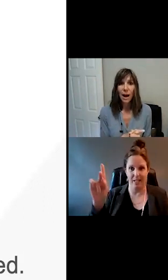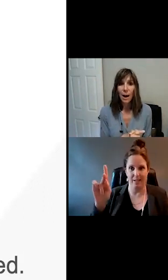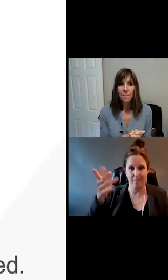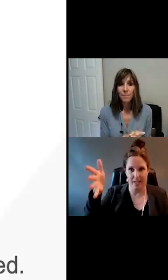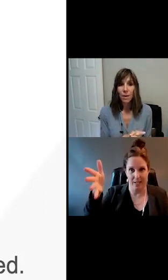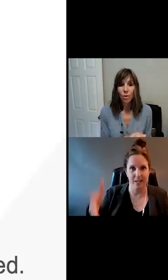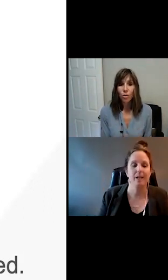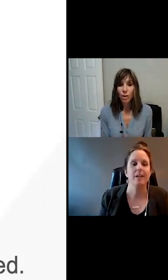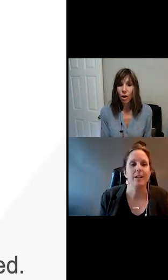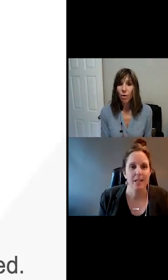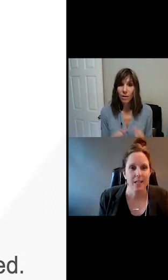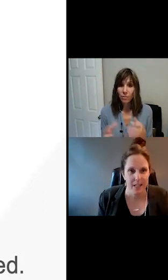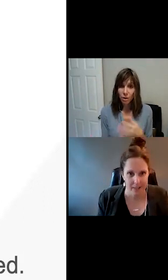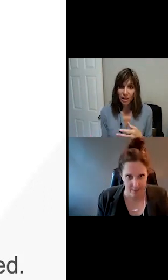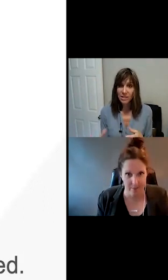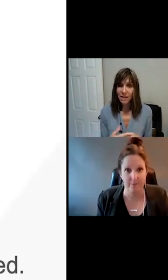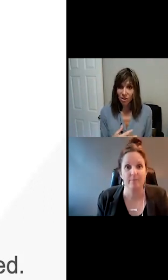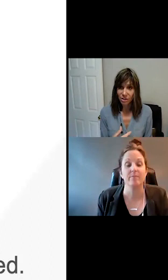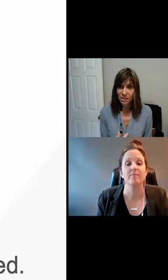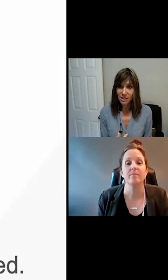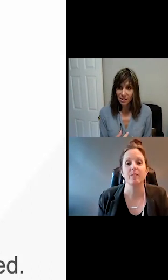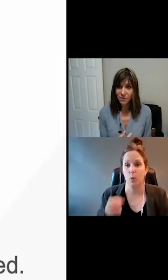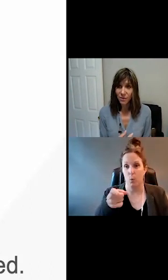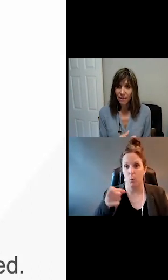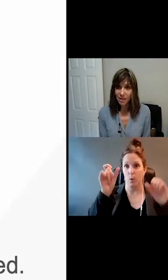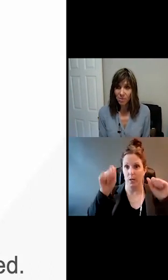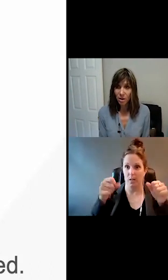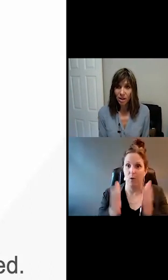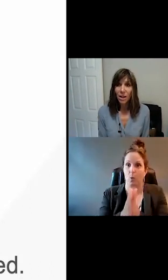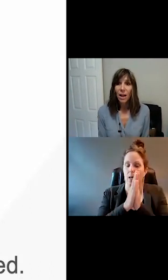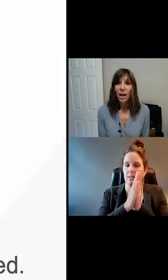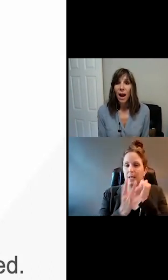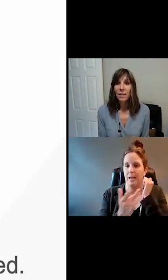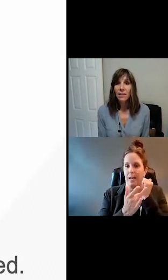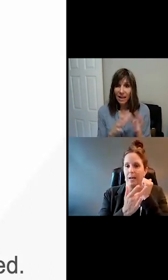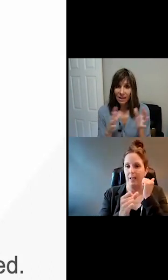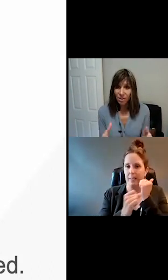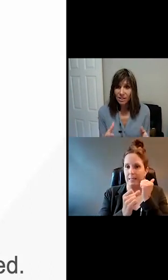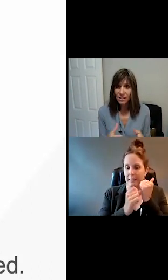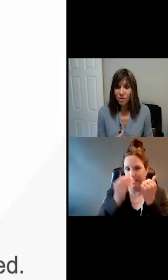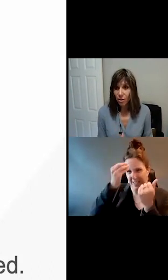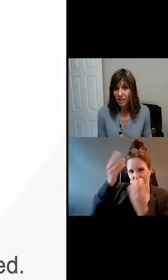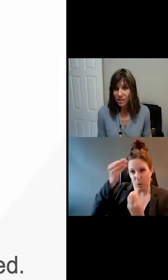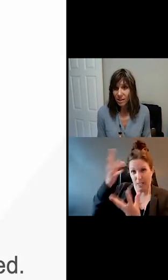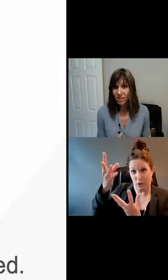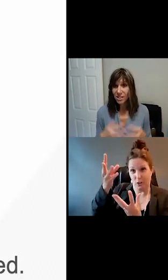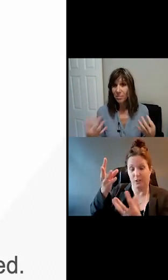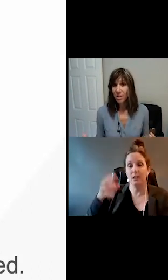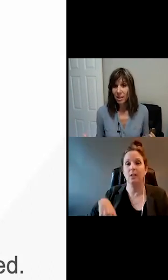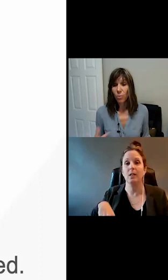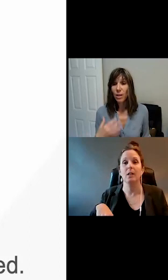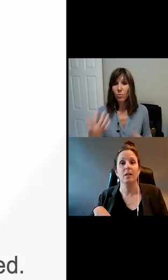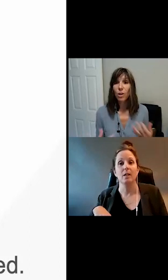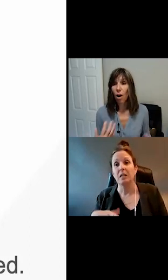here, where you can go and request technical assistance from iSPARC. The technical assistance you're requesting here